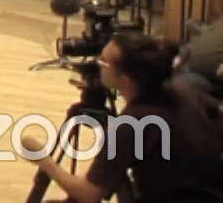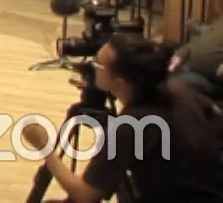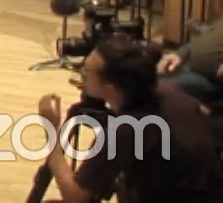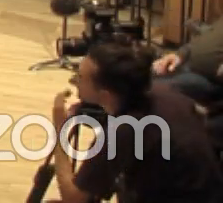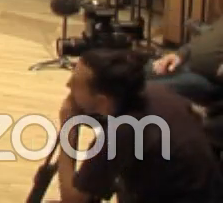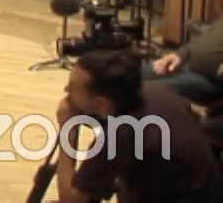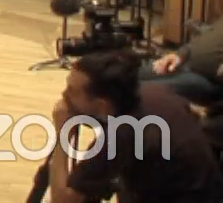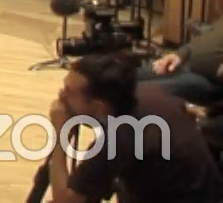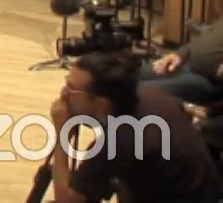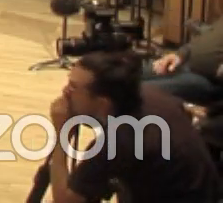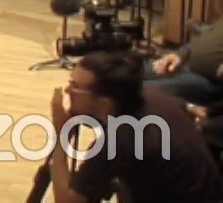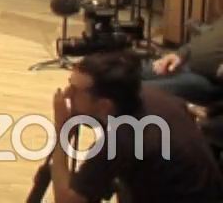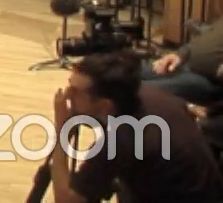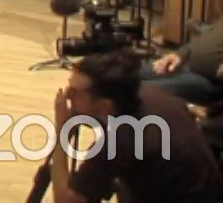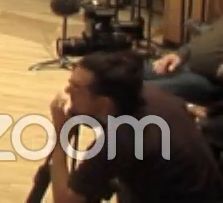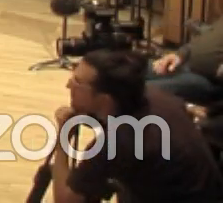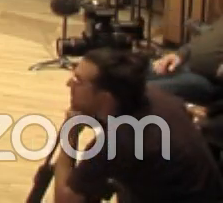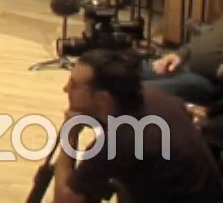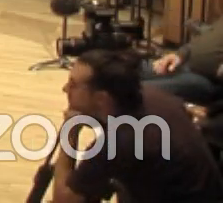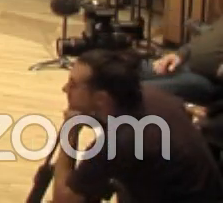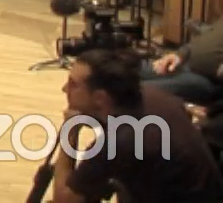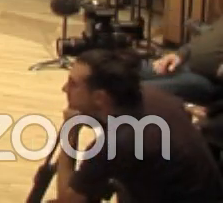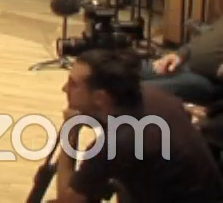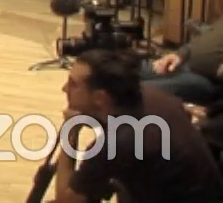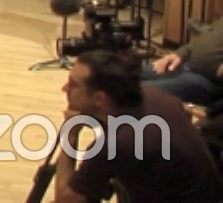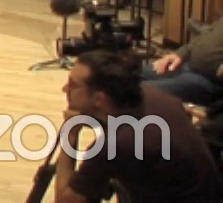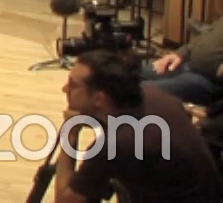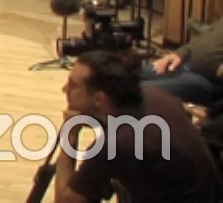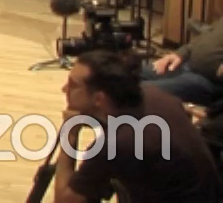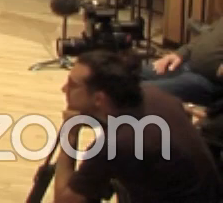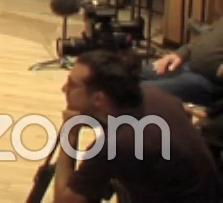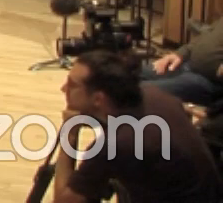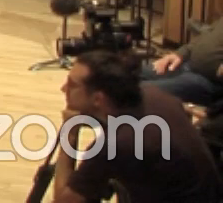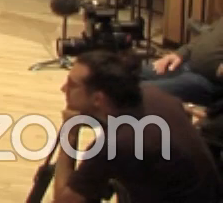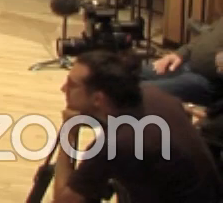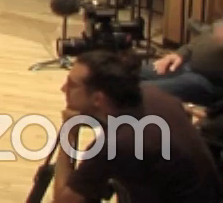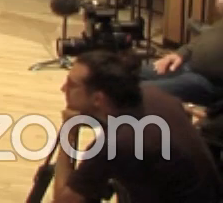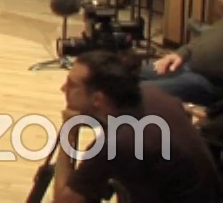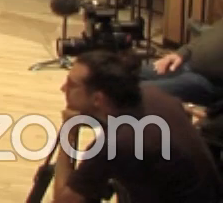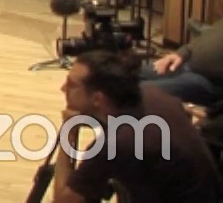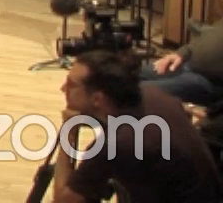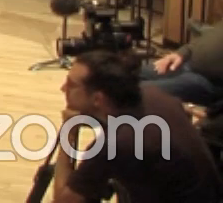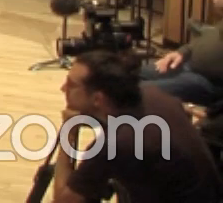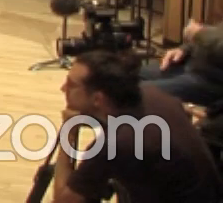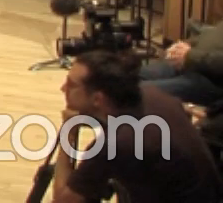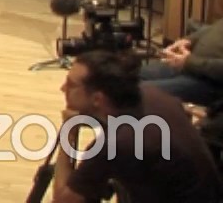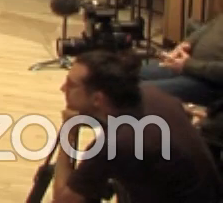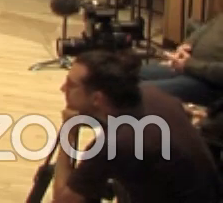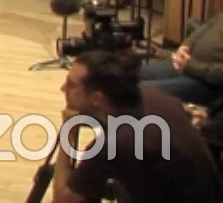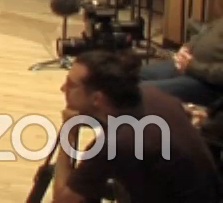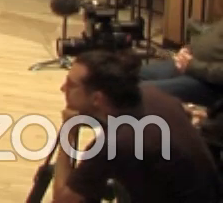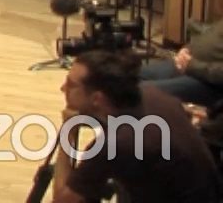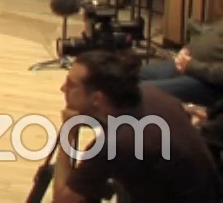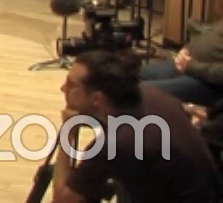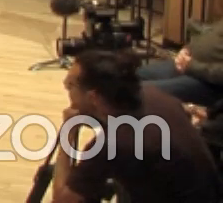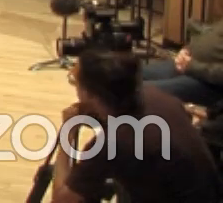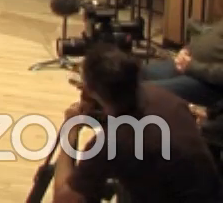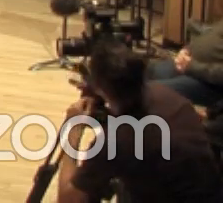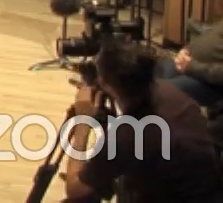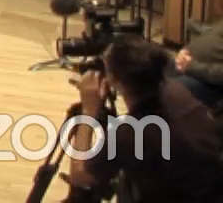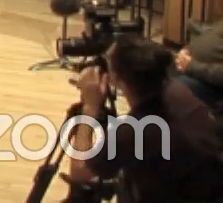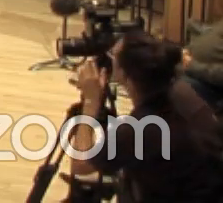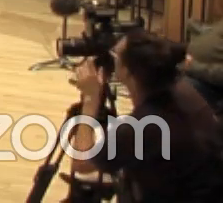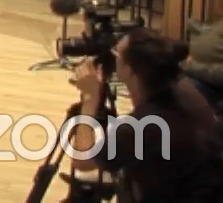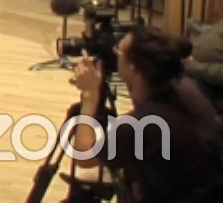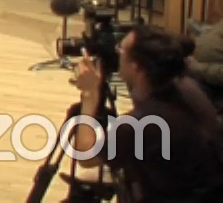seems to be working on a very much more just normal language way and I guess my two